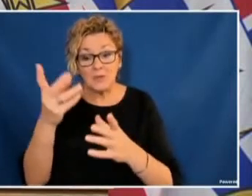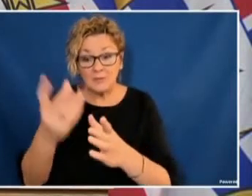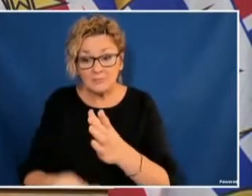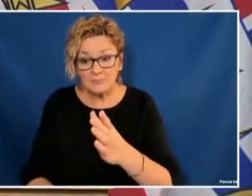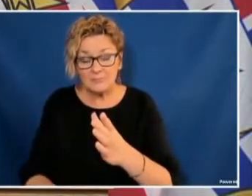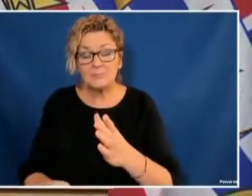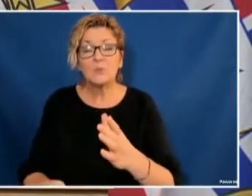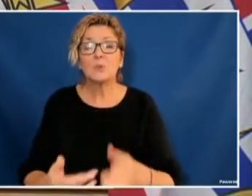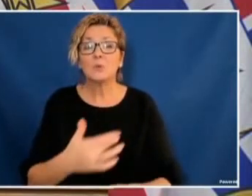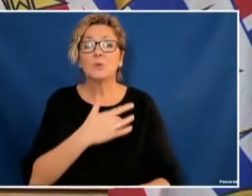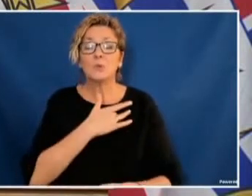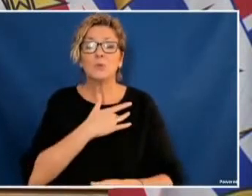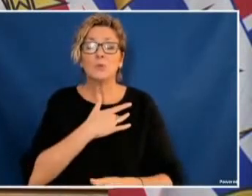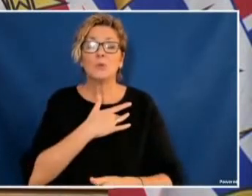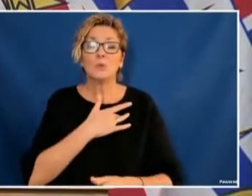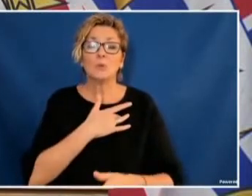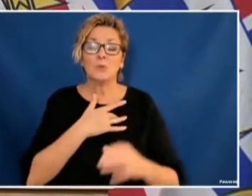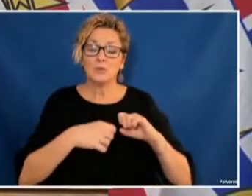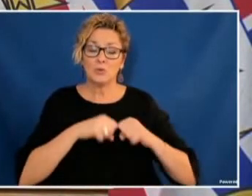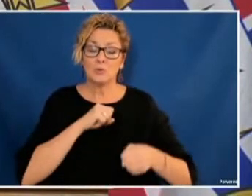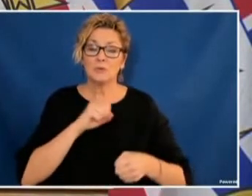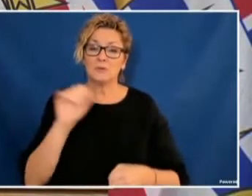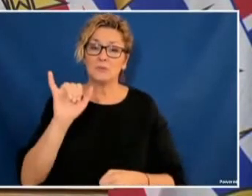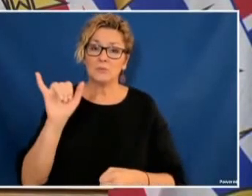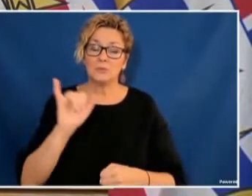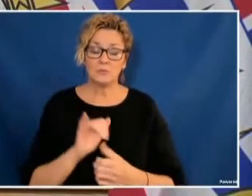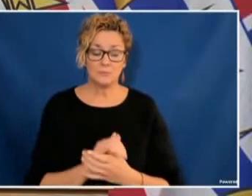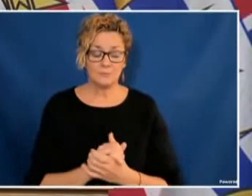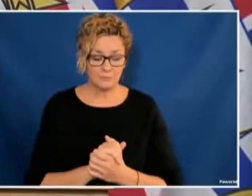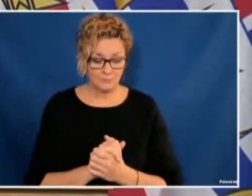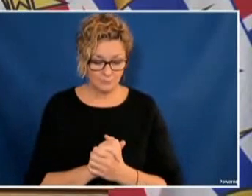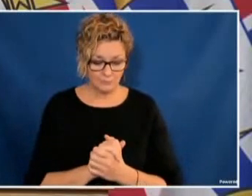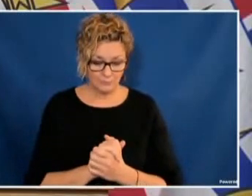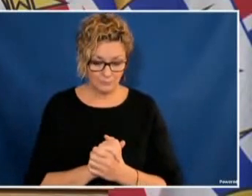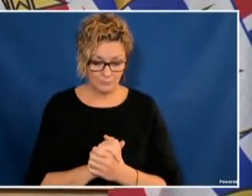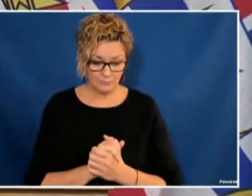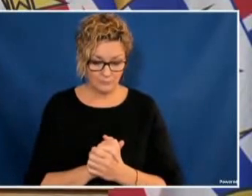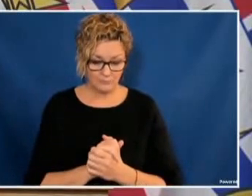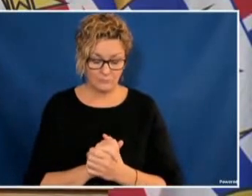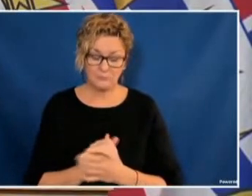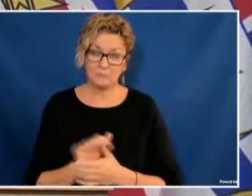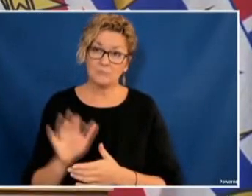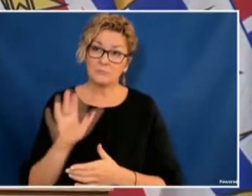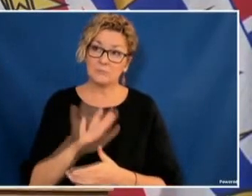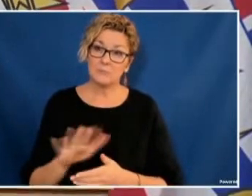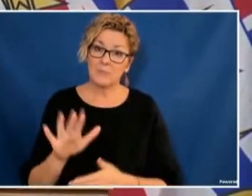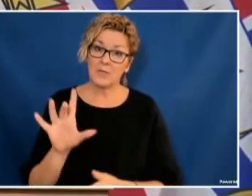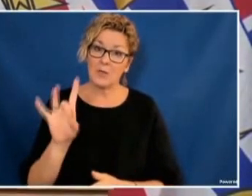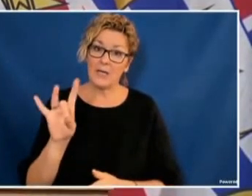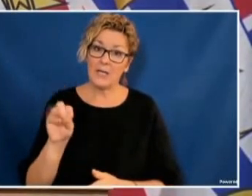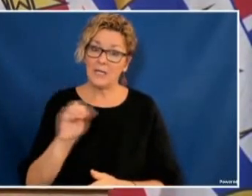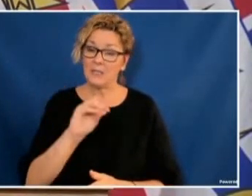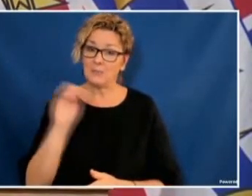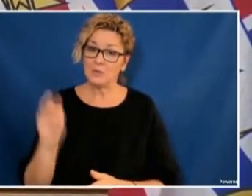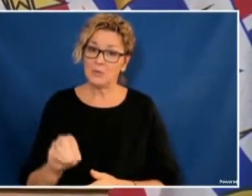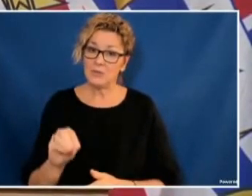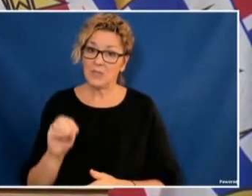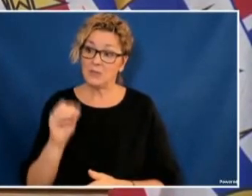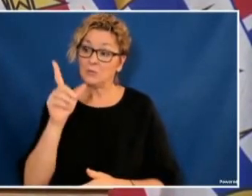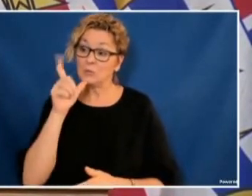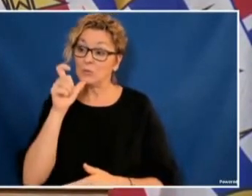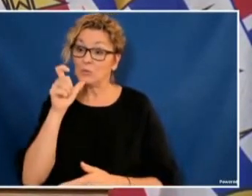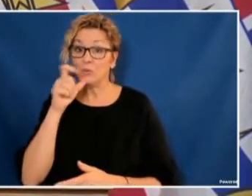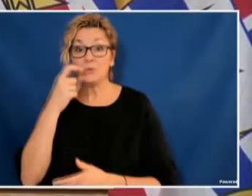residents and 487 staff. There, in addition, has been one new community outbreak at the Newton